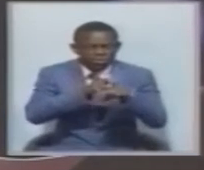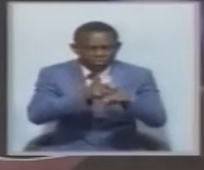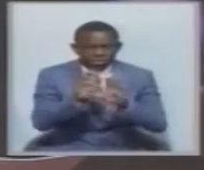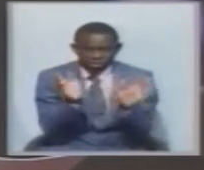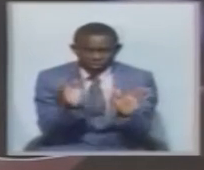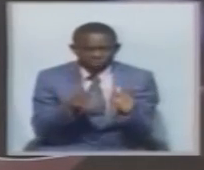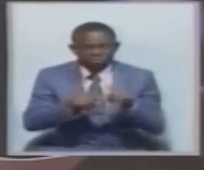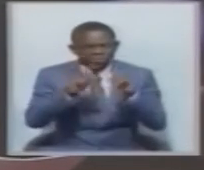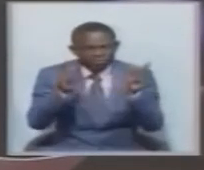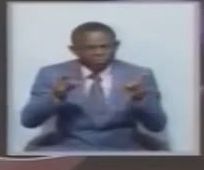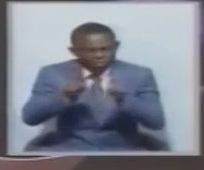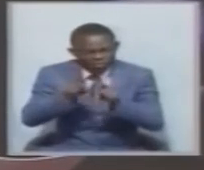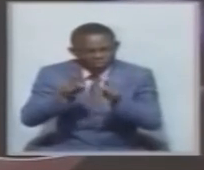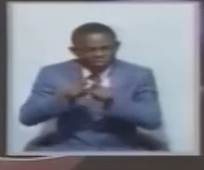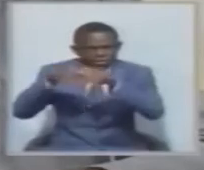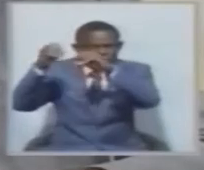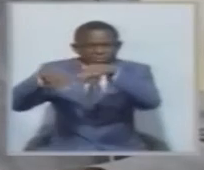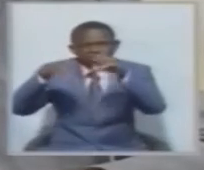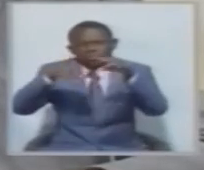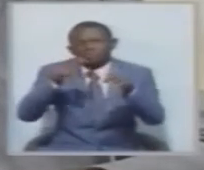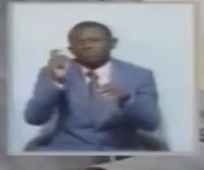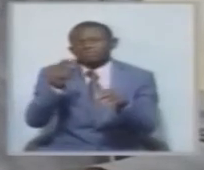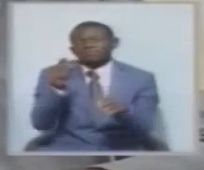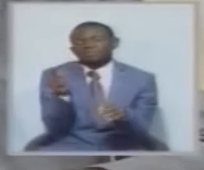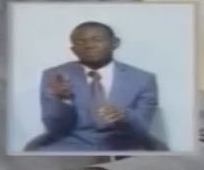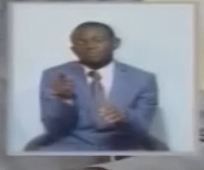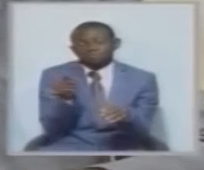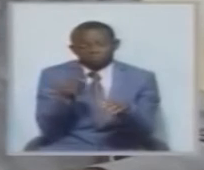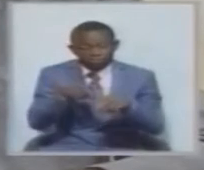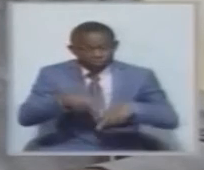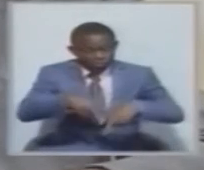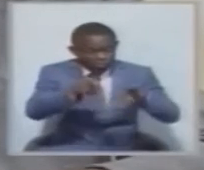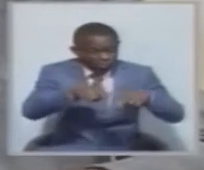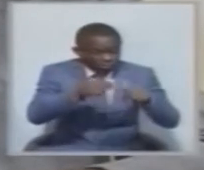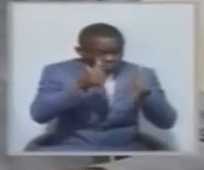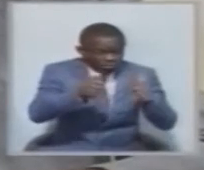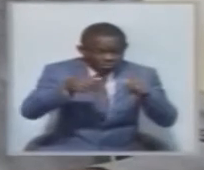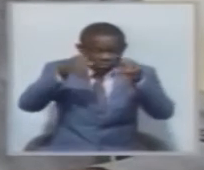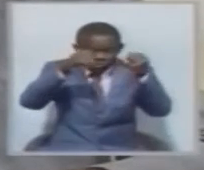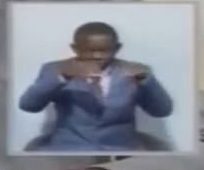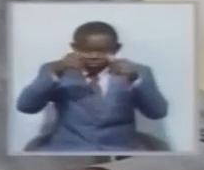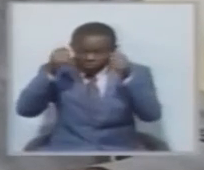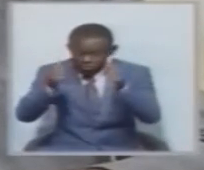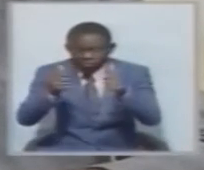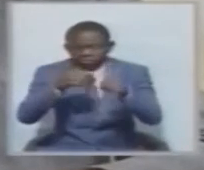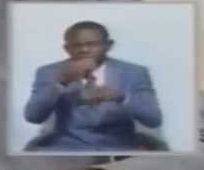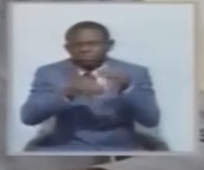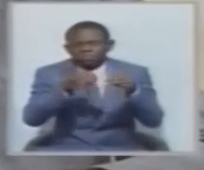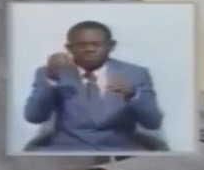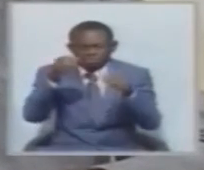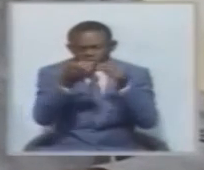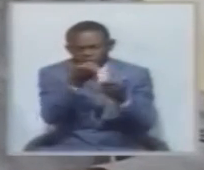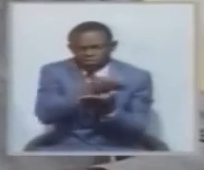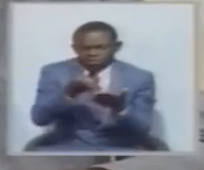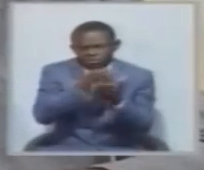but also with generation of power, so that at the end of the day we can see economic development in the continent. So